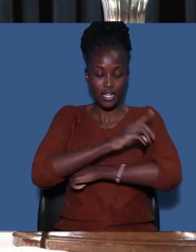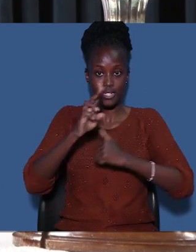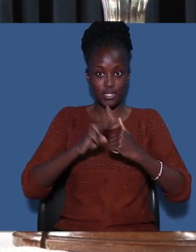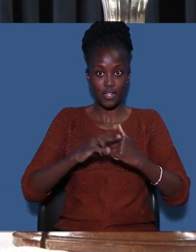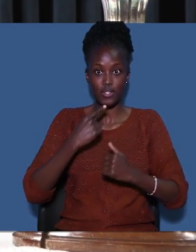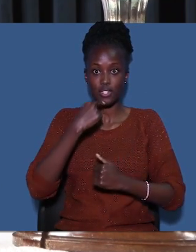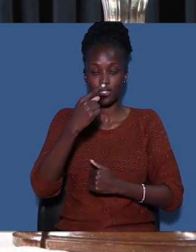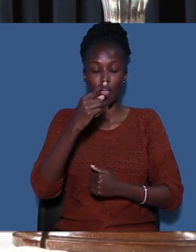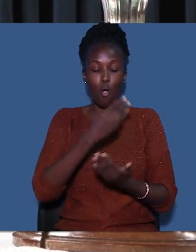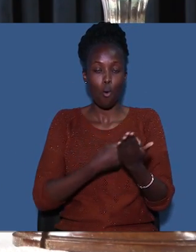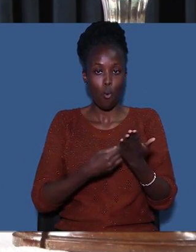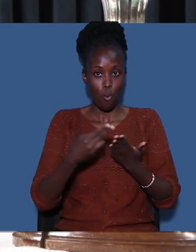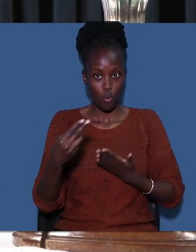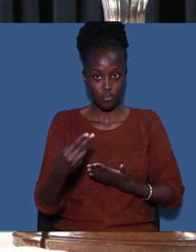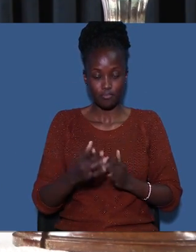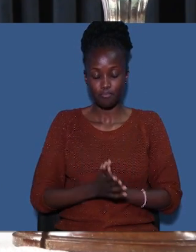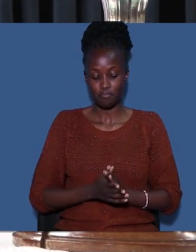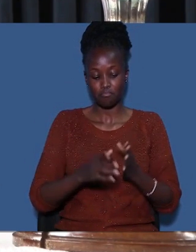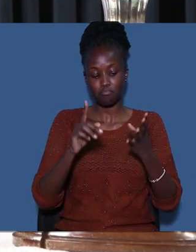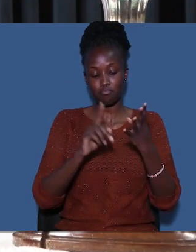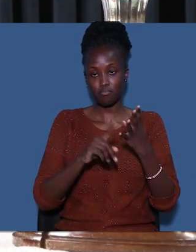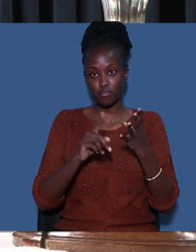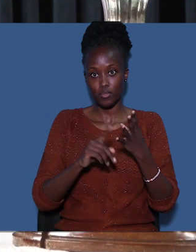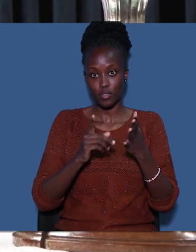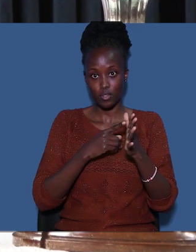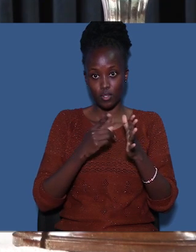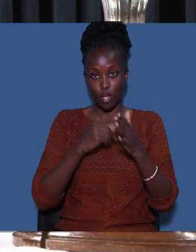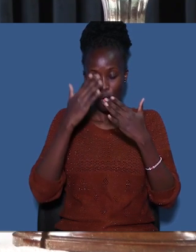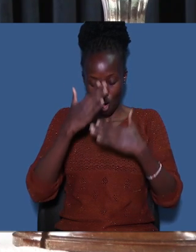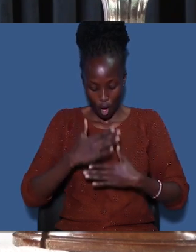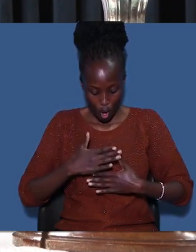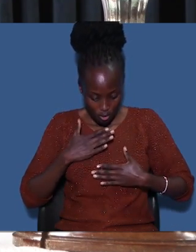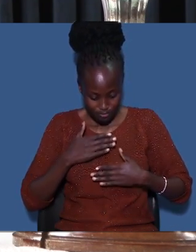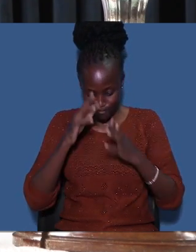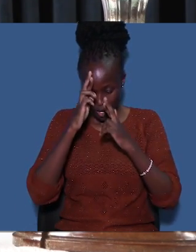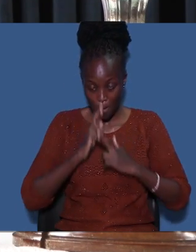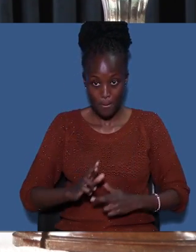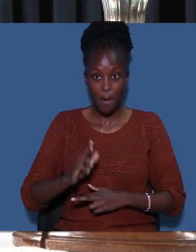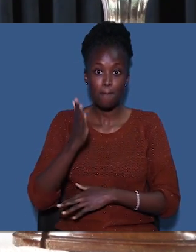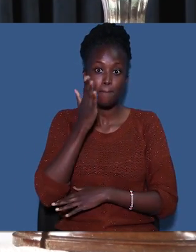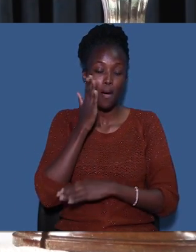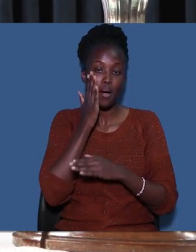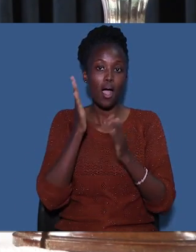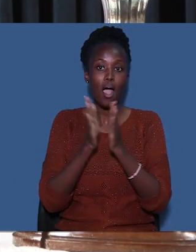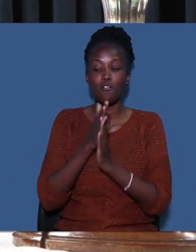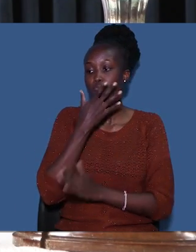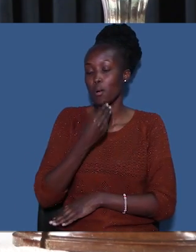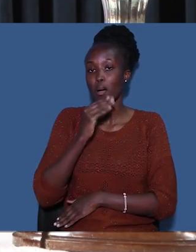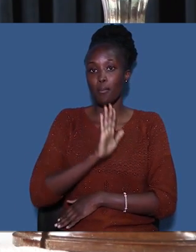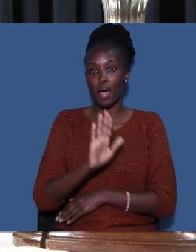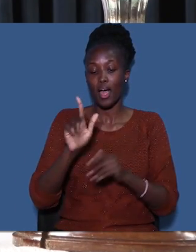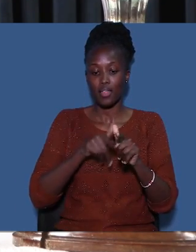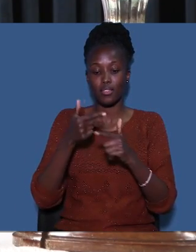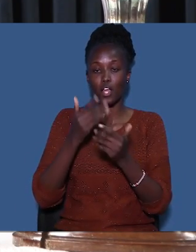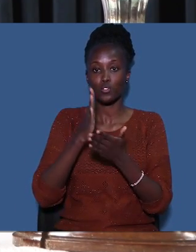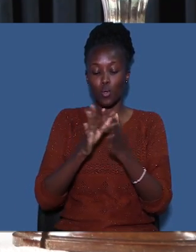holy. Honor your father and your mother, so that you may live long in the land the Lord your God is giving you. You shall not